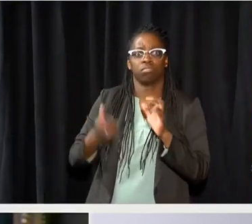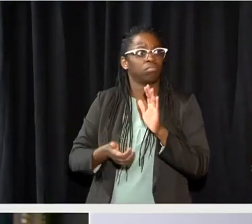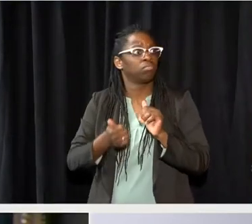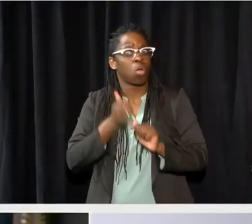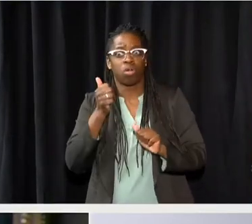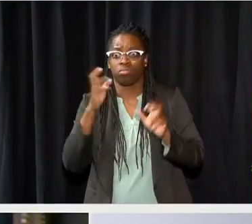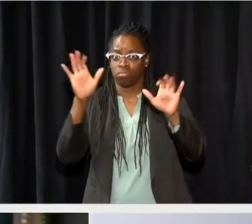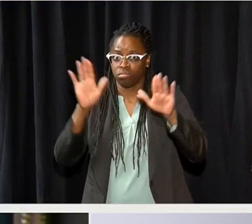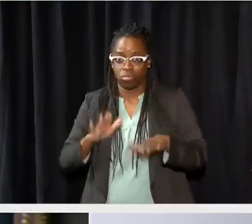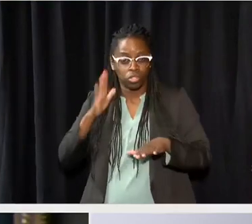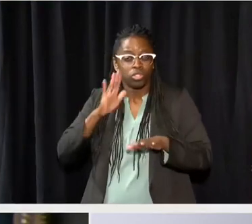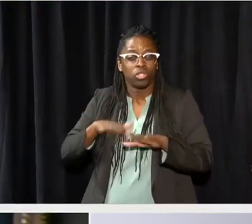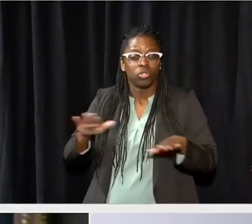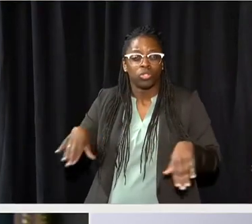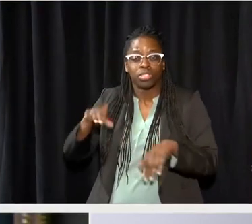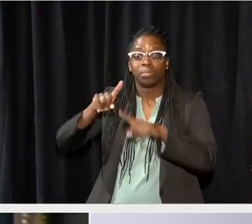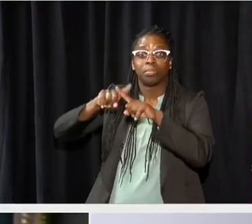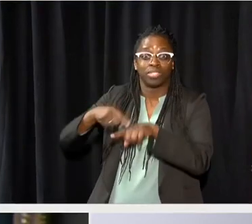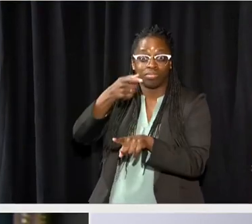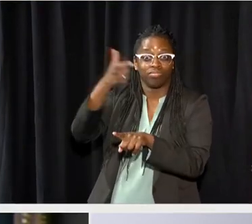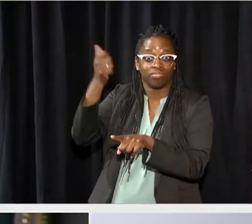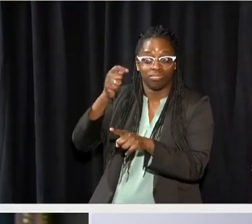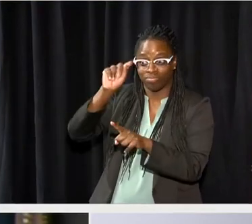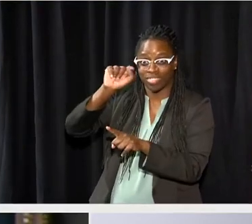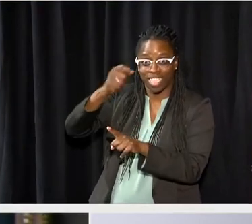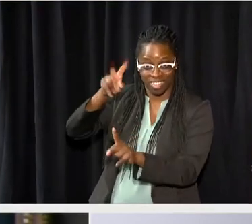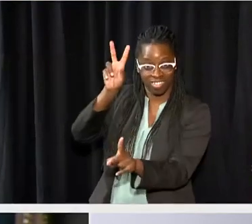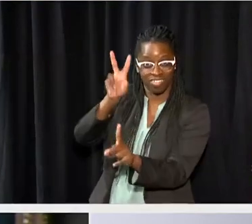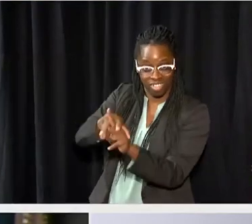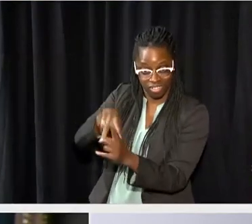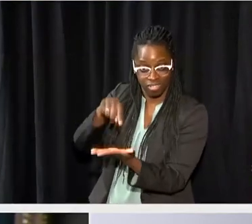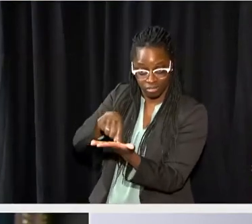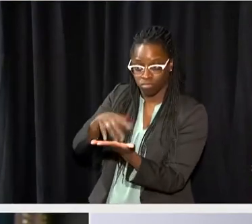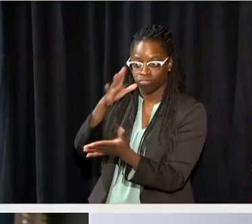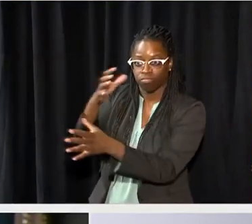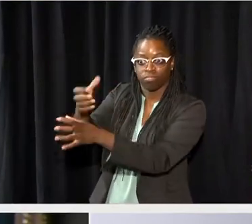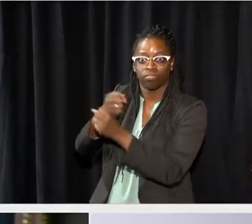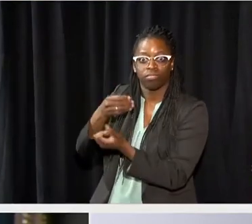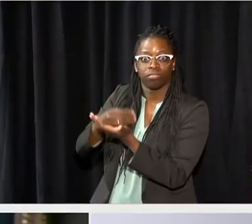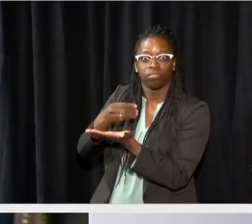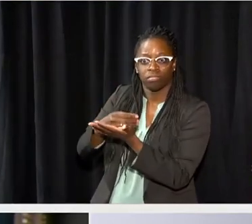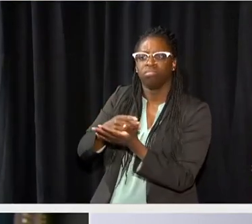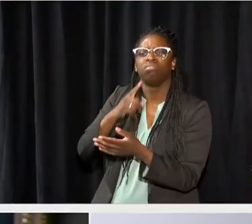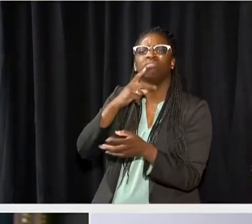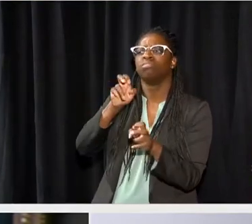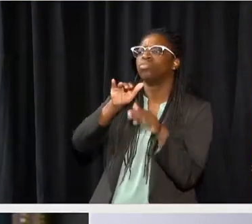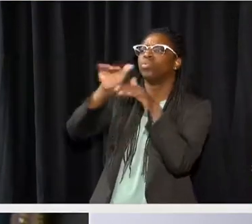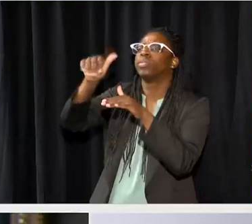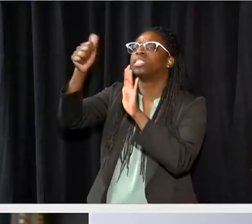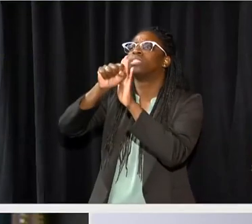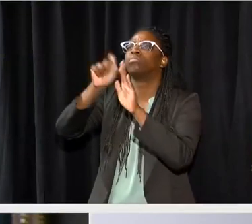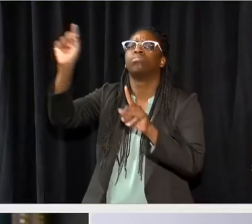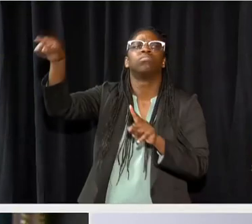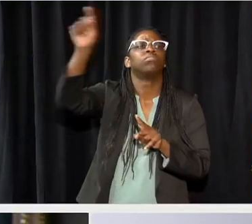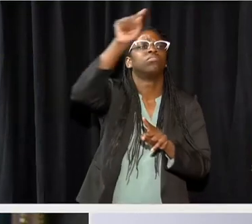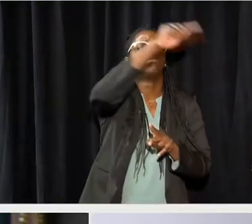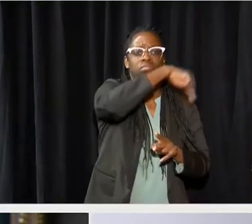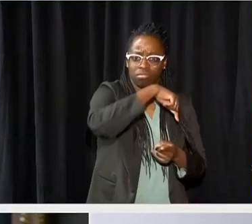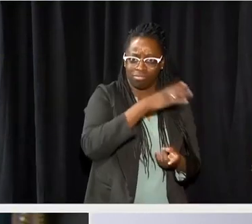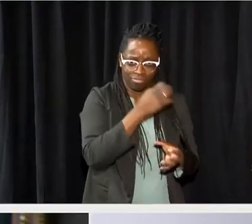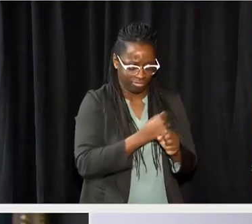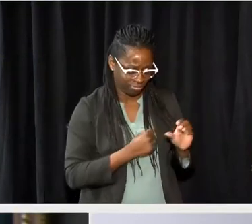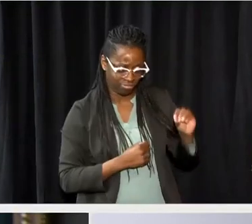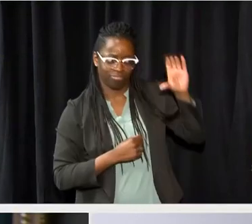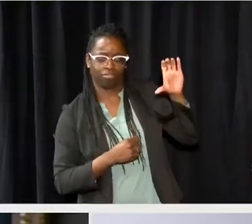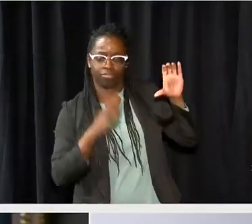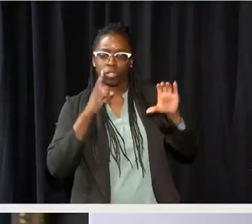child and dependent tax credit of any state in the country. And we also got rid of the two-child cap. For